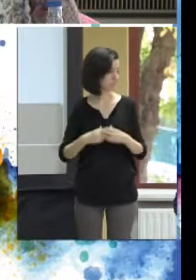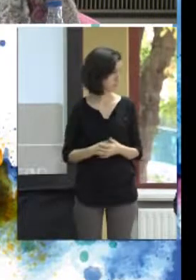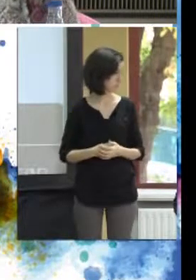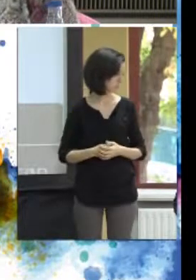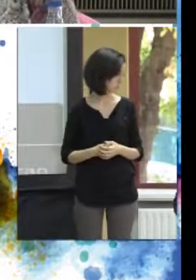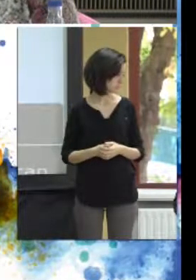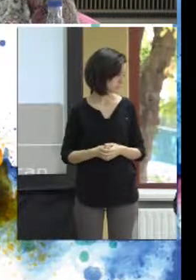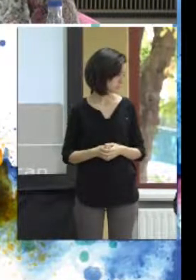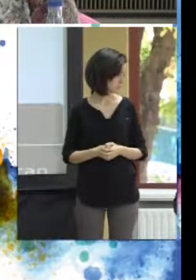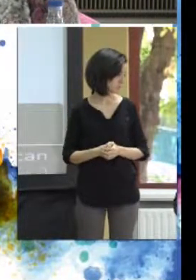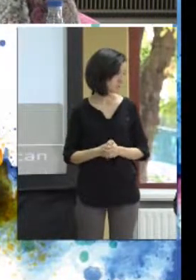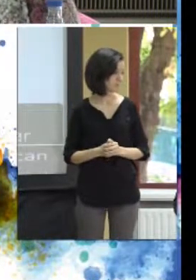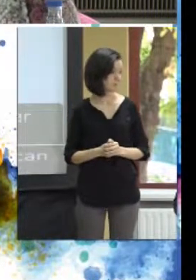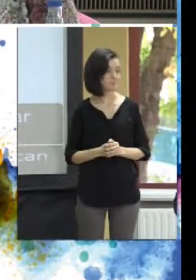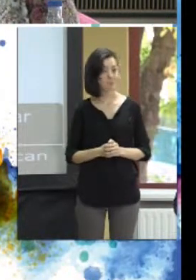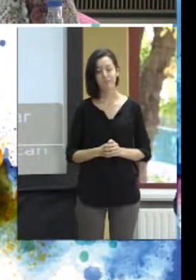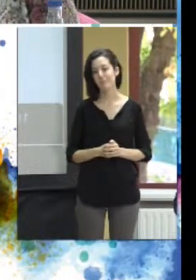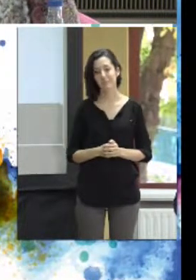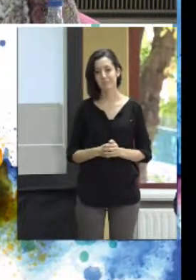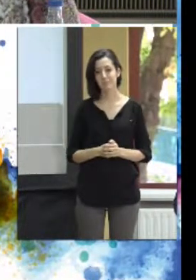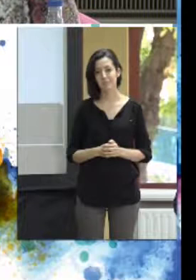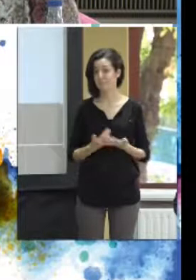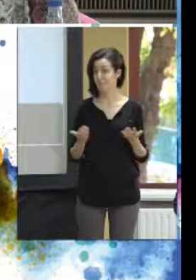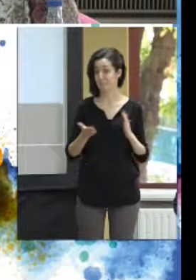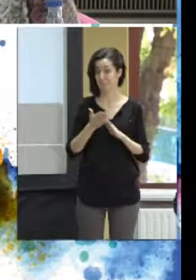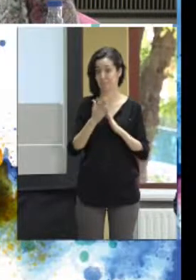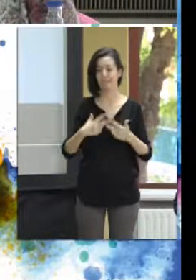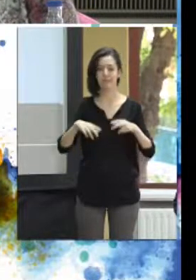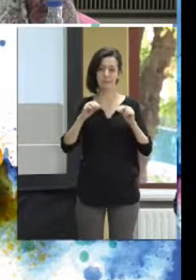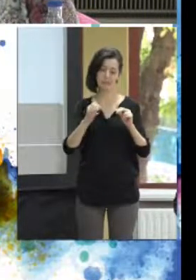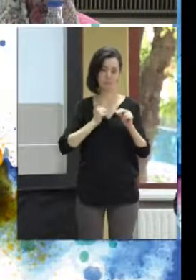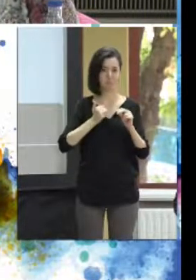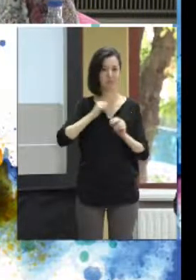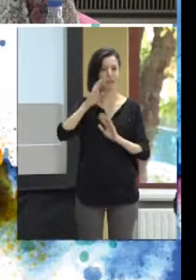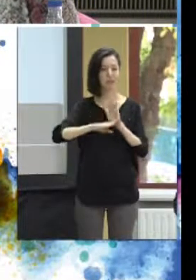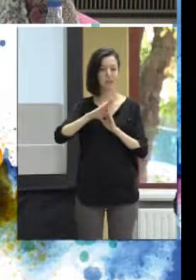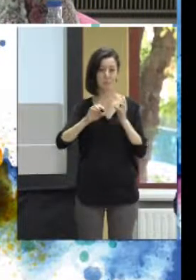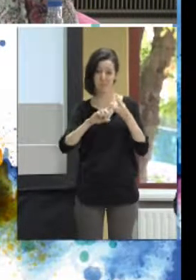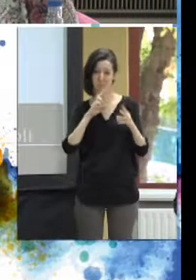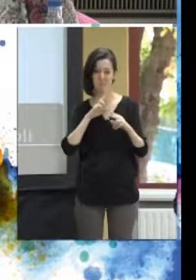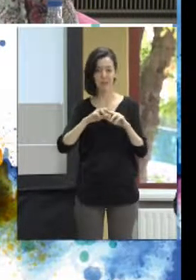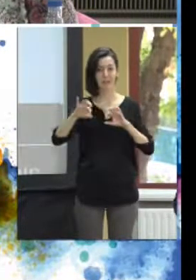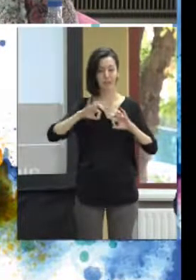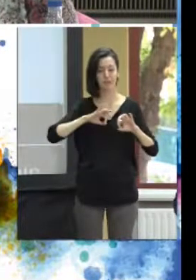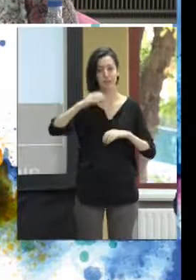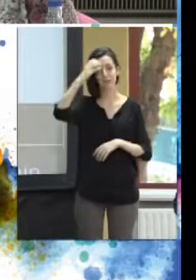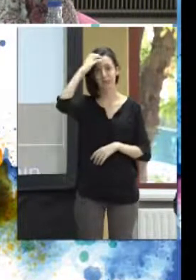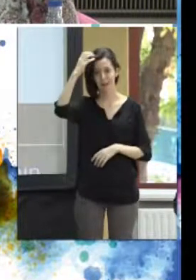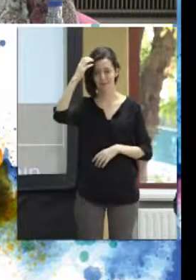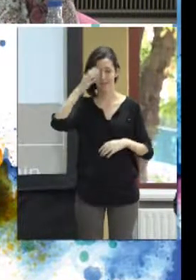theater. In order to finish, I'd like to explain the Teatro Real Accesible